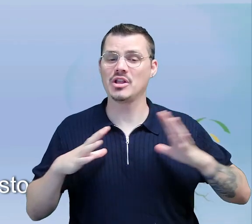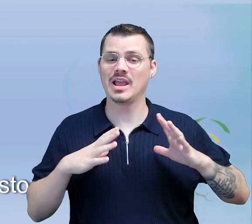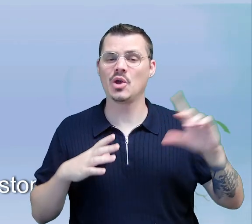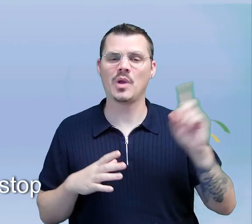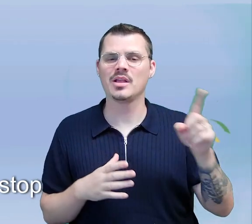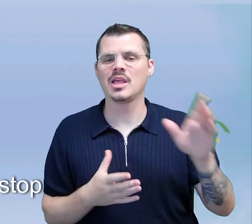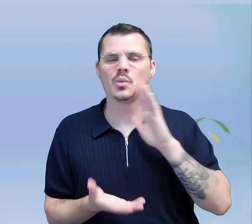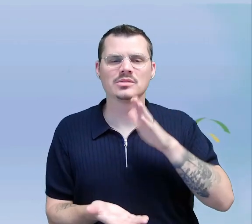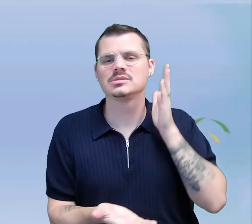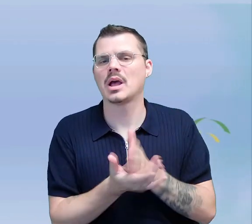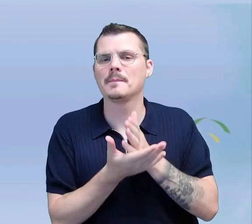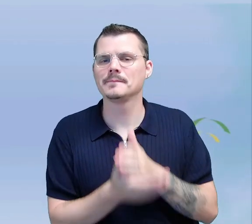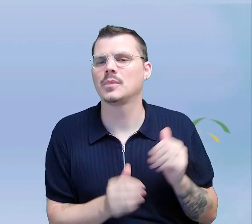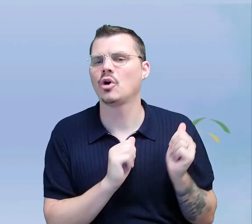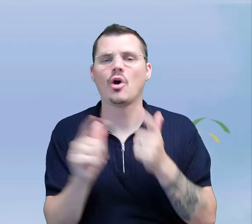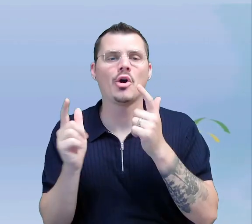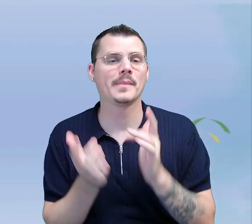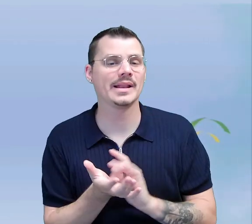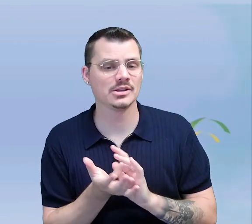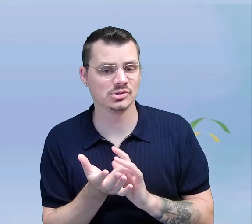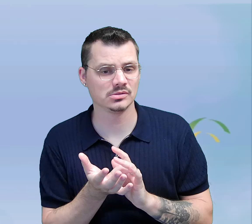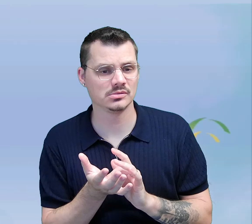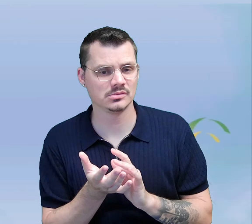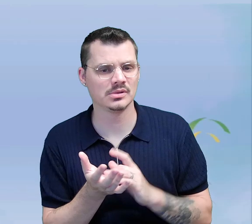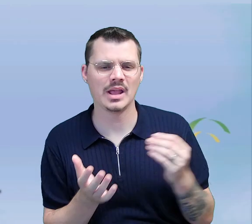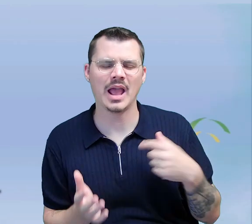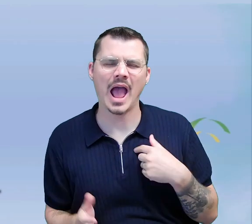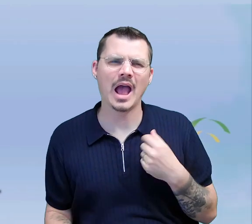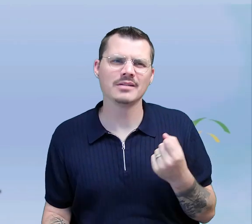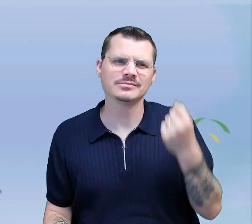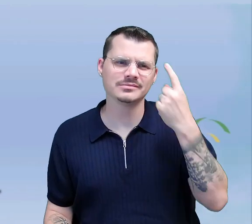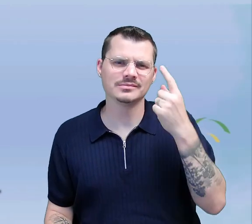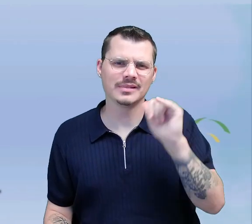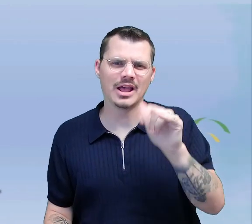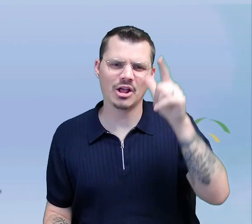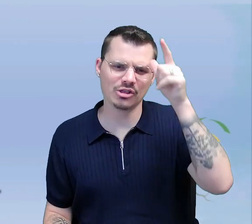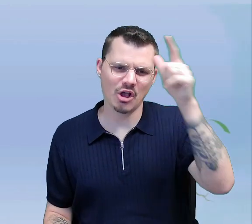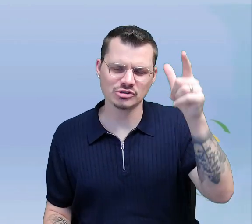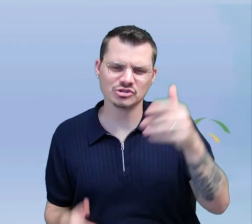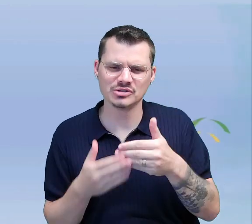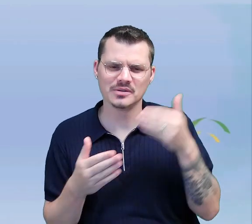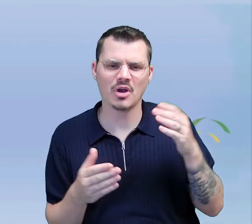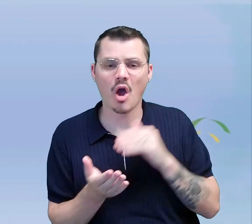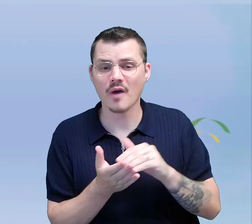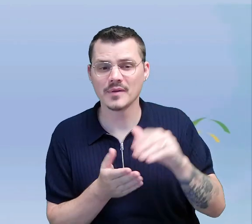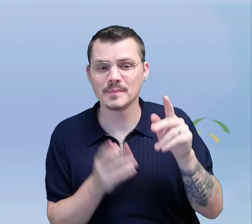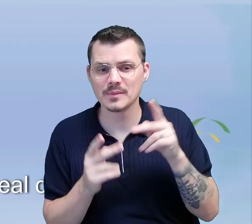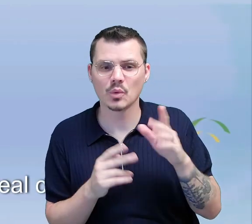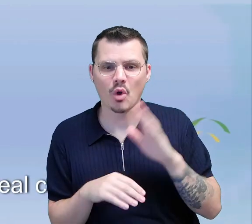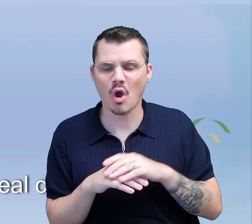where they just stop all the medicines. And I kind of get the logic behind that. Often people were